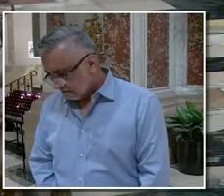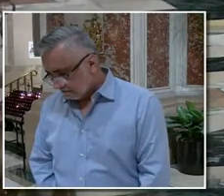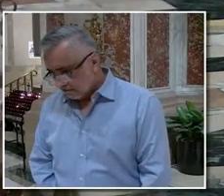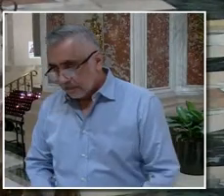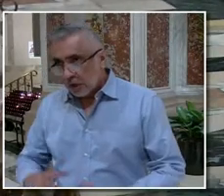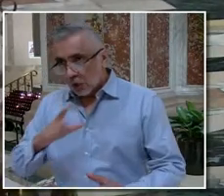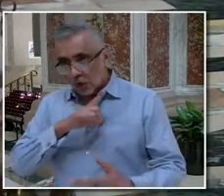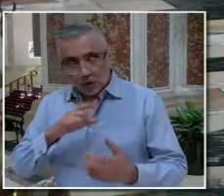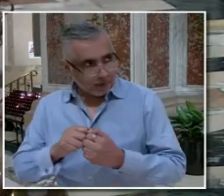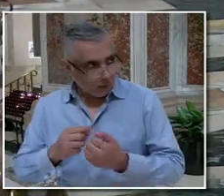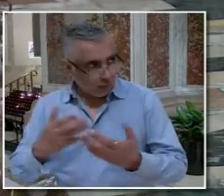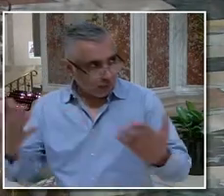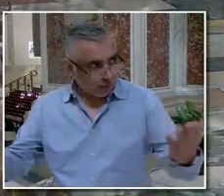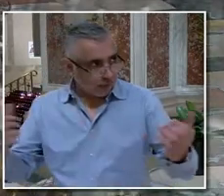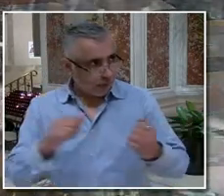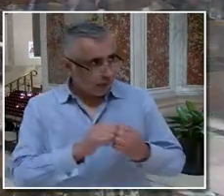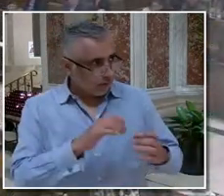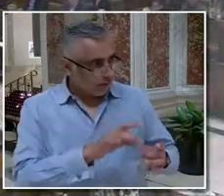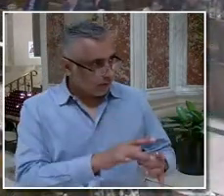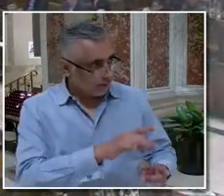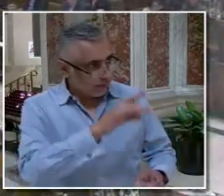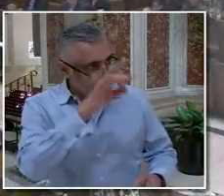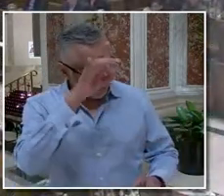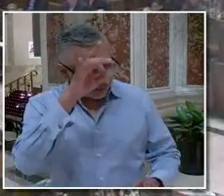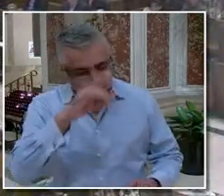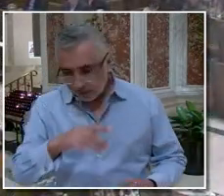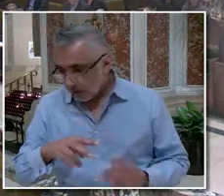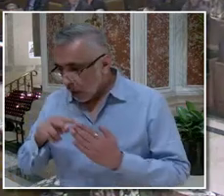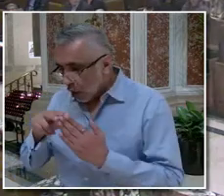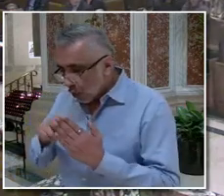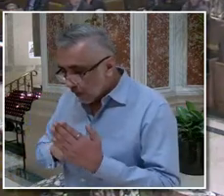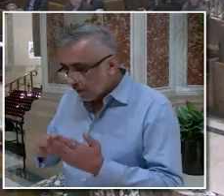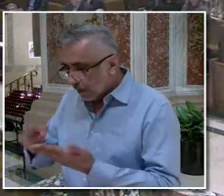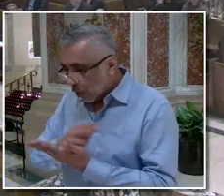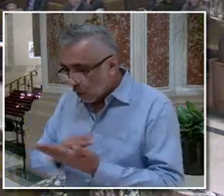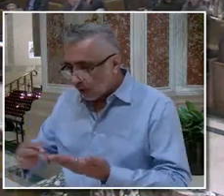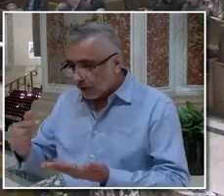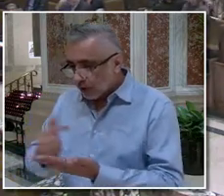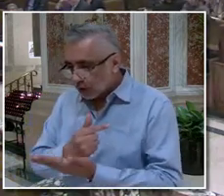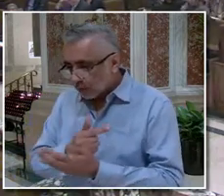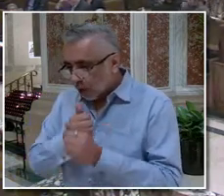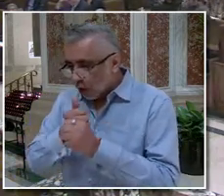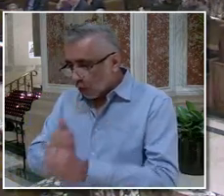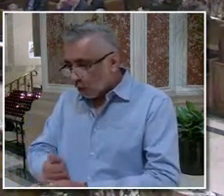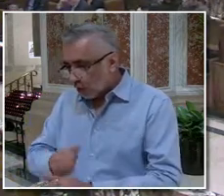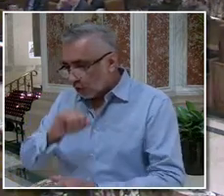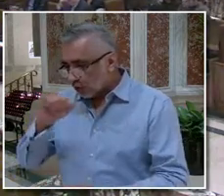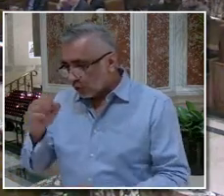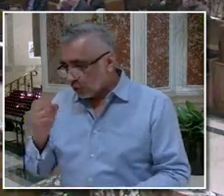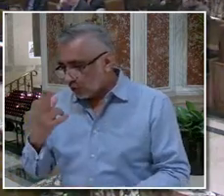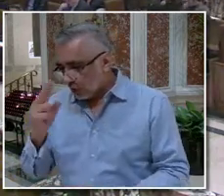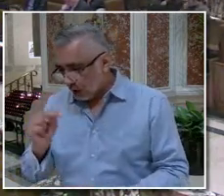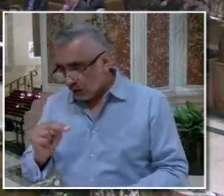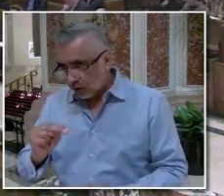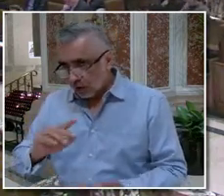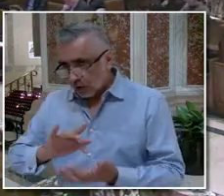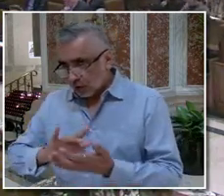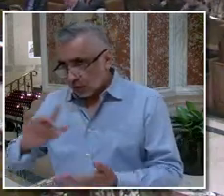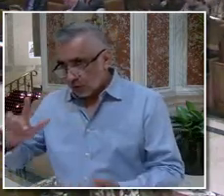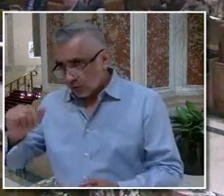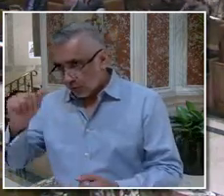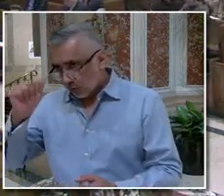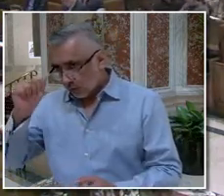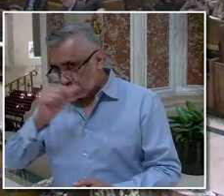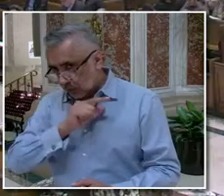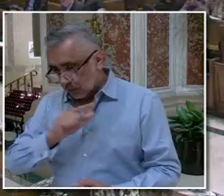The Lord be with you. And with your spirit. A reading from the Holy Gospel according to John. Glory to you,